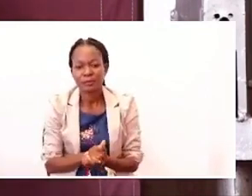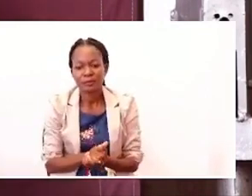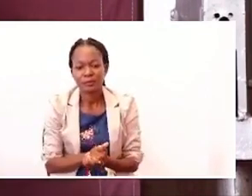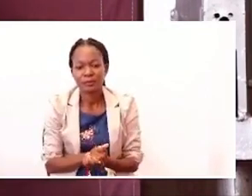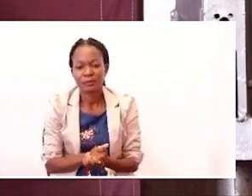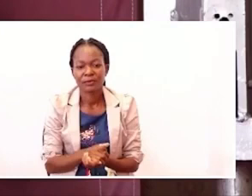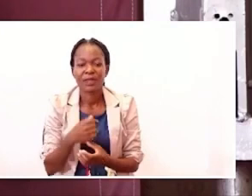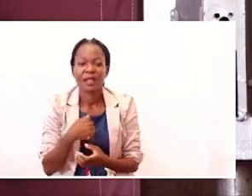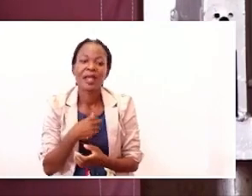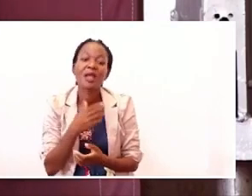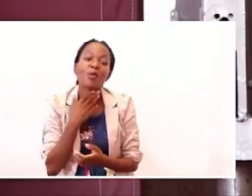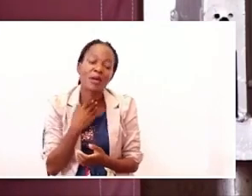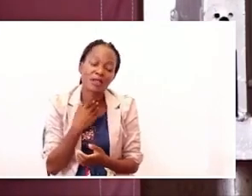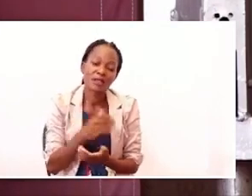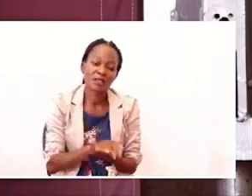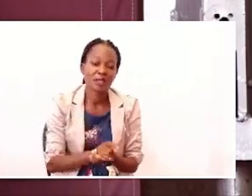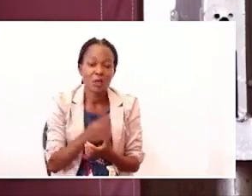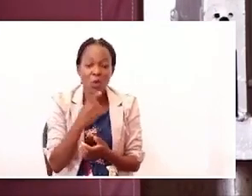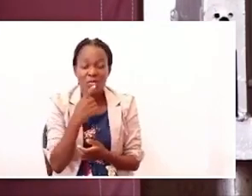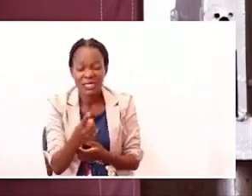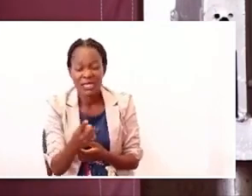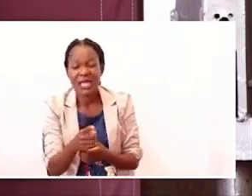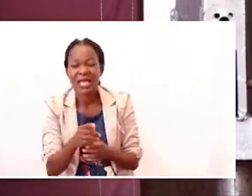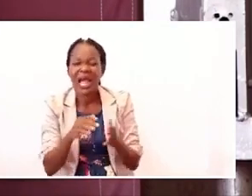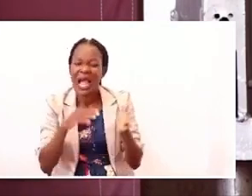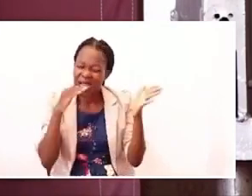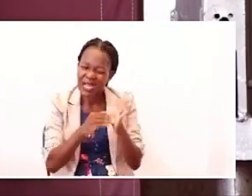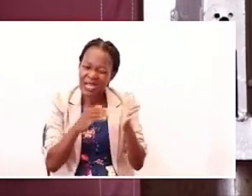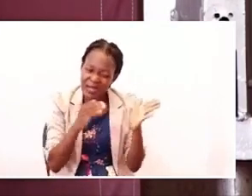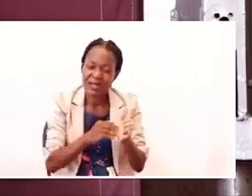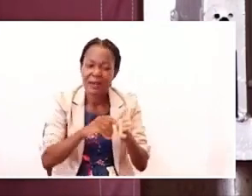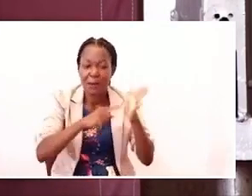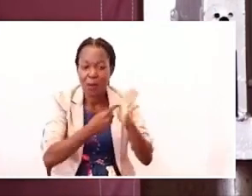And I want to lay due emphasis on this final statement that I would like to make,